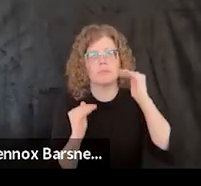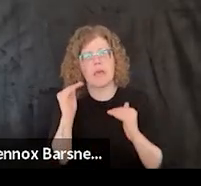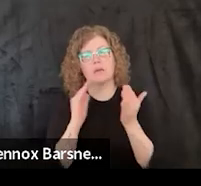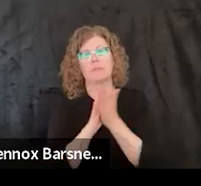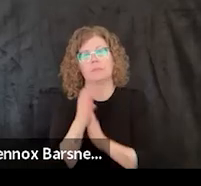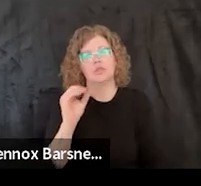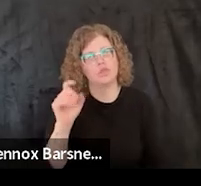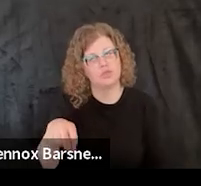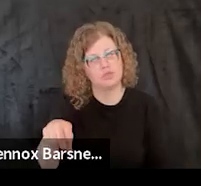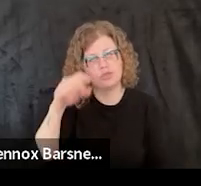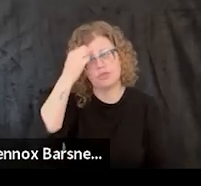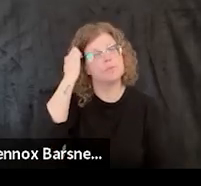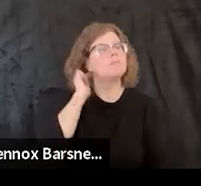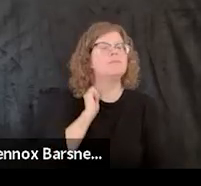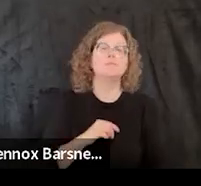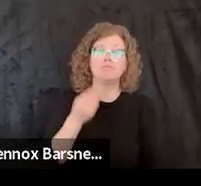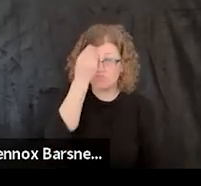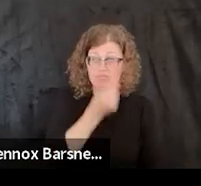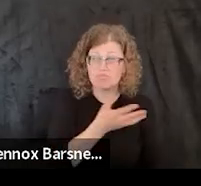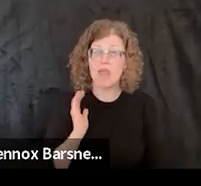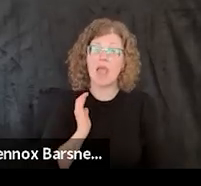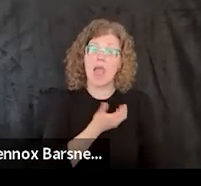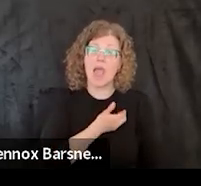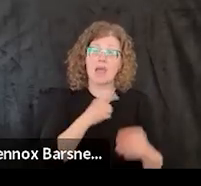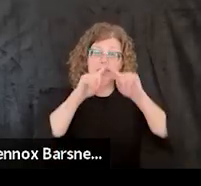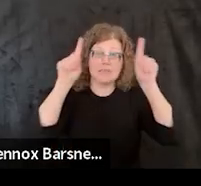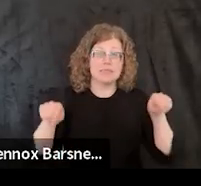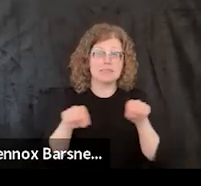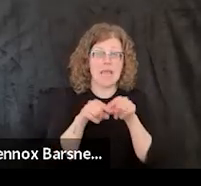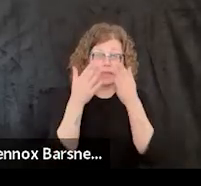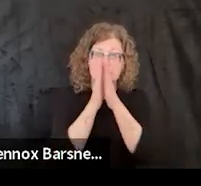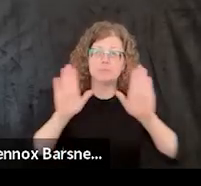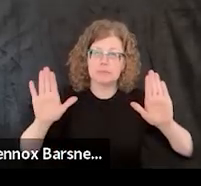template, it will automatically do the math for you. Each line